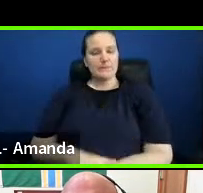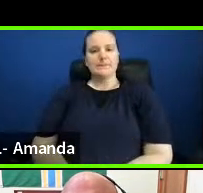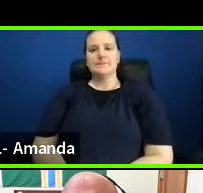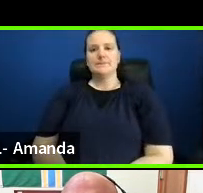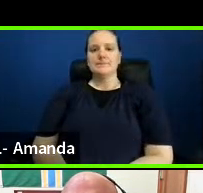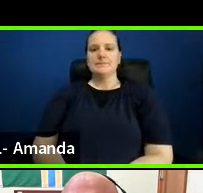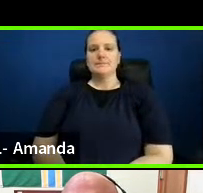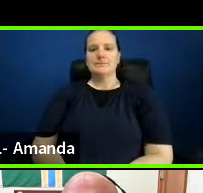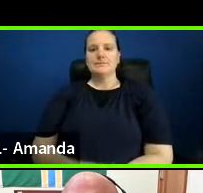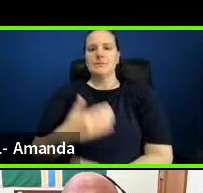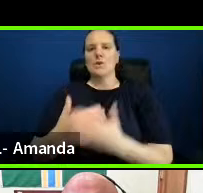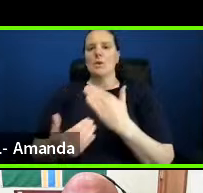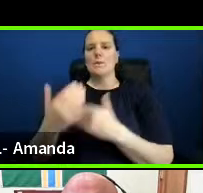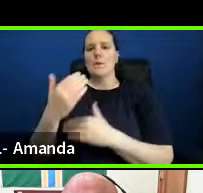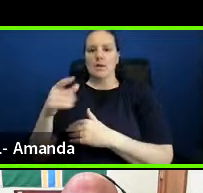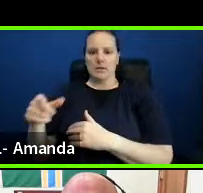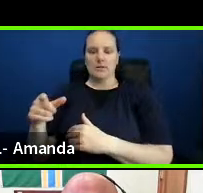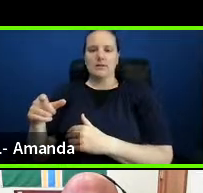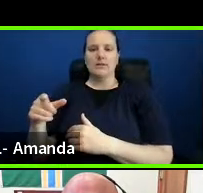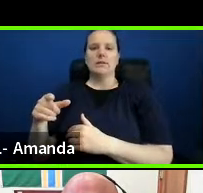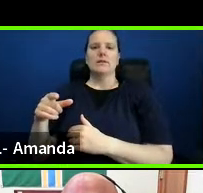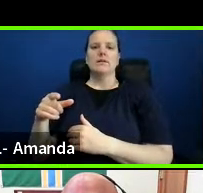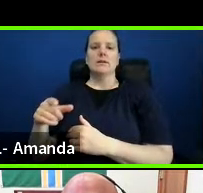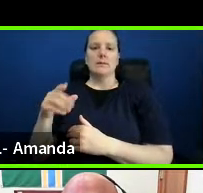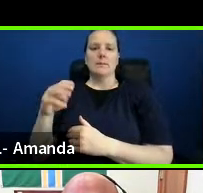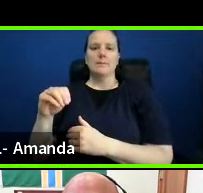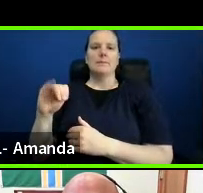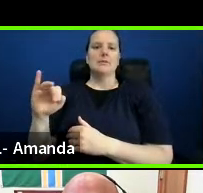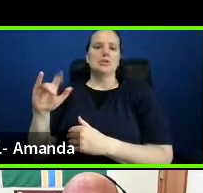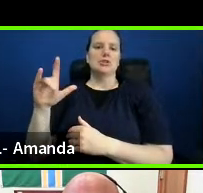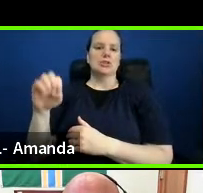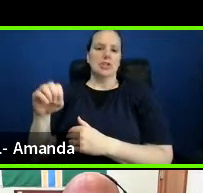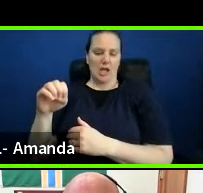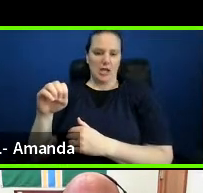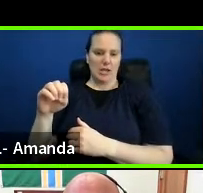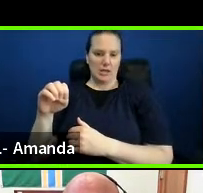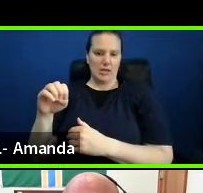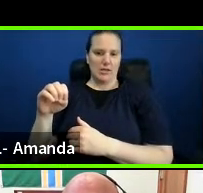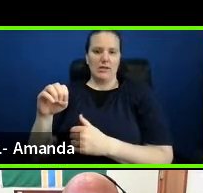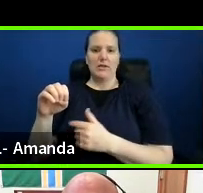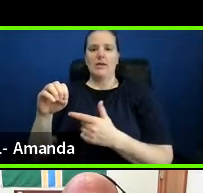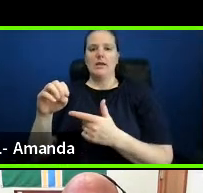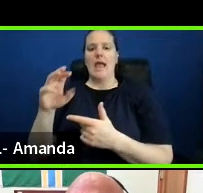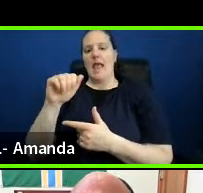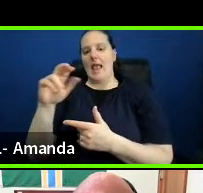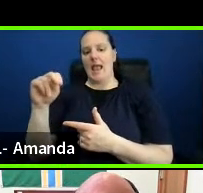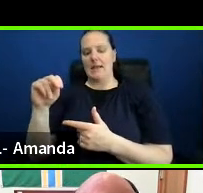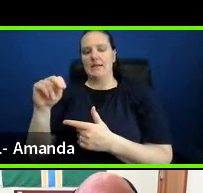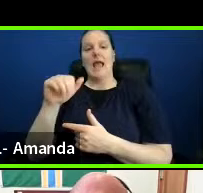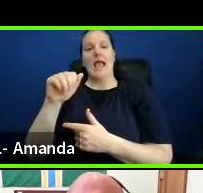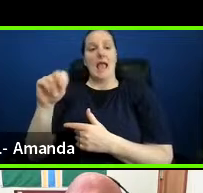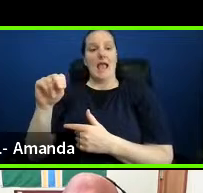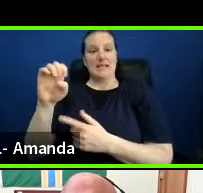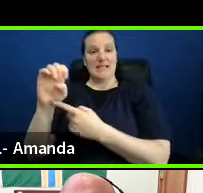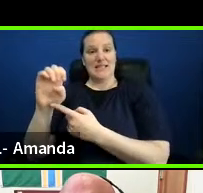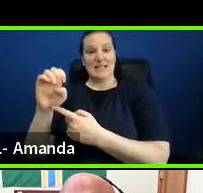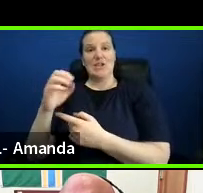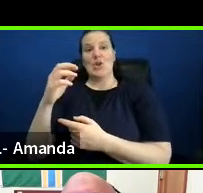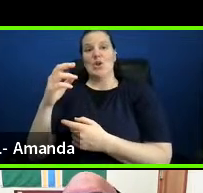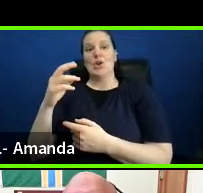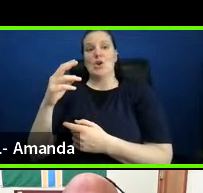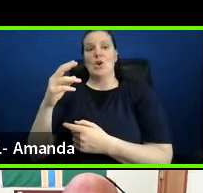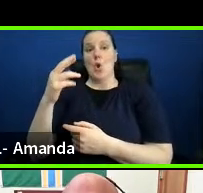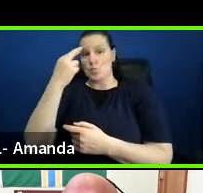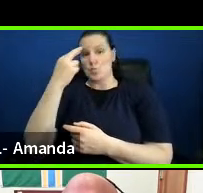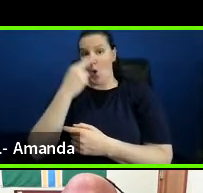Good morning, Ann McInerney Ogle and Michelle McInerney Ogle. The Ann has an E on it. That is the Roman Catholic Saint